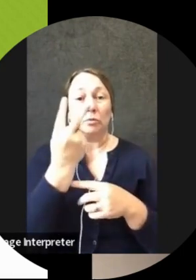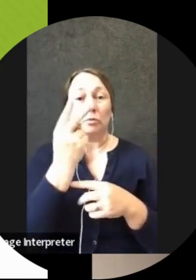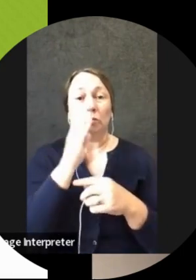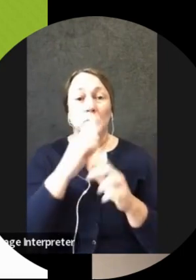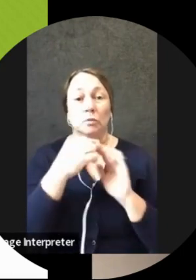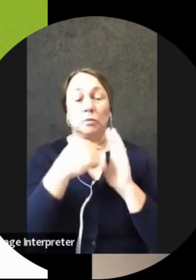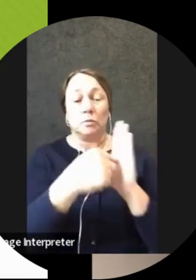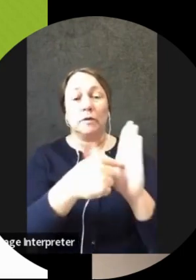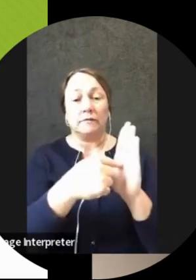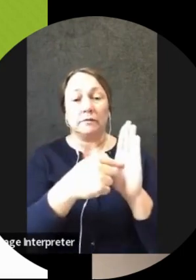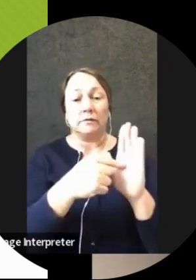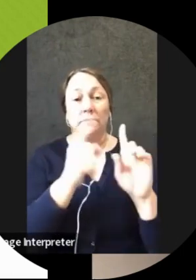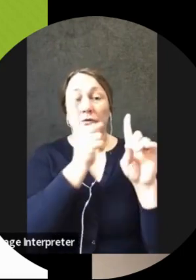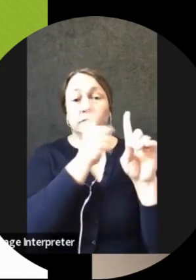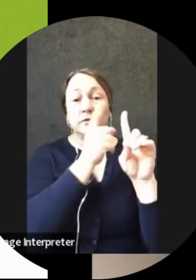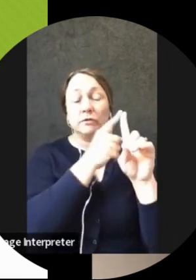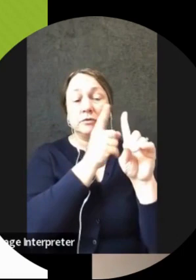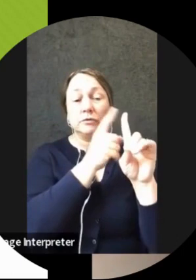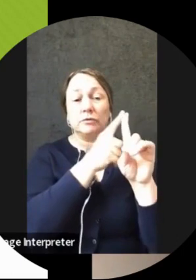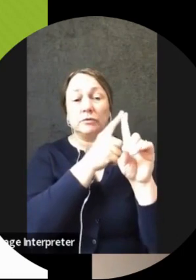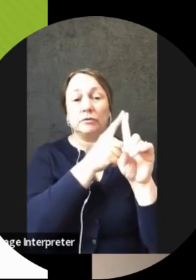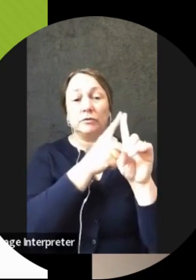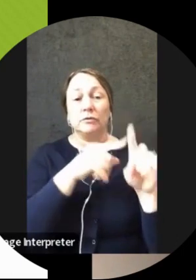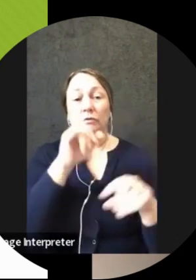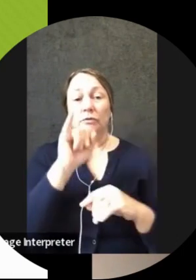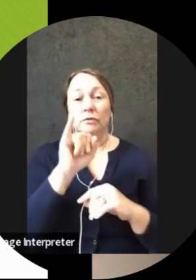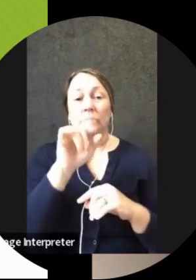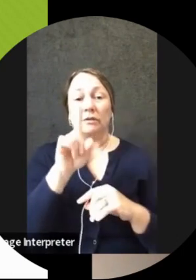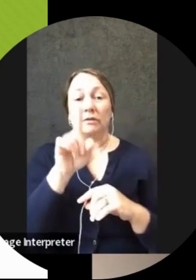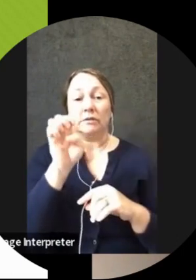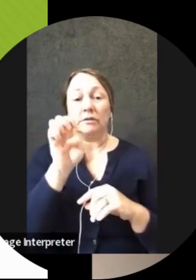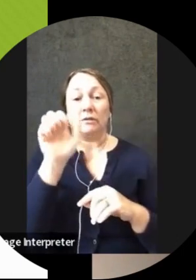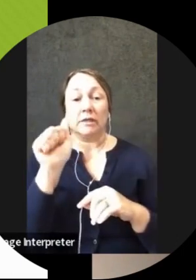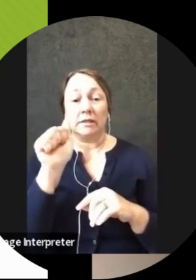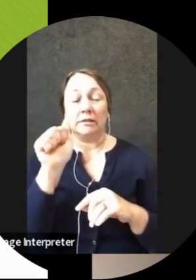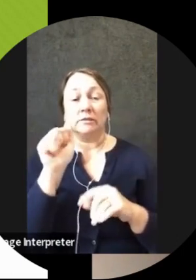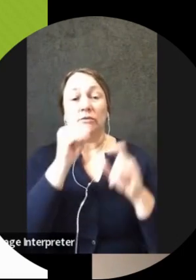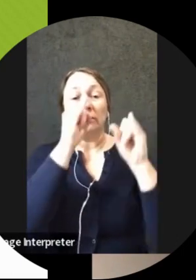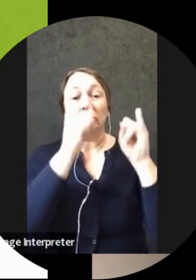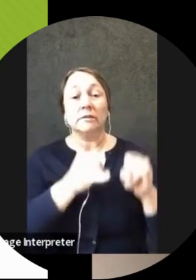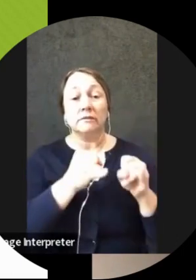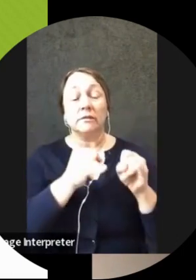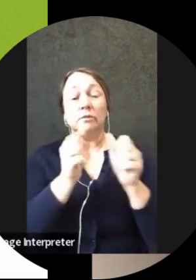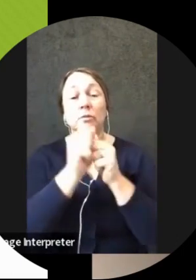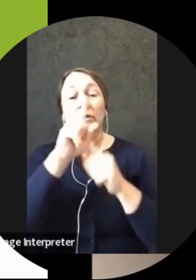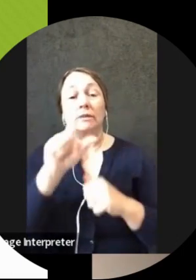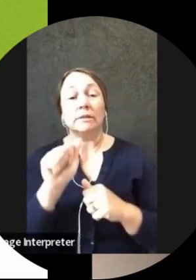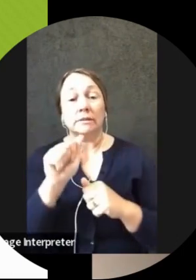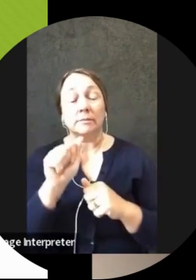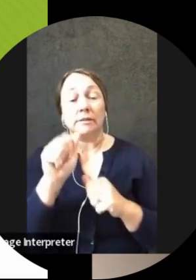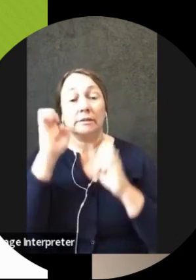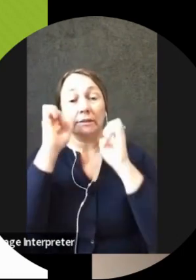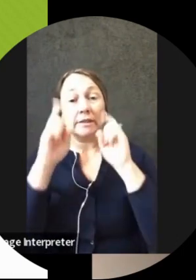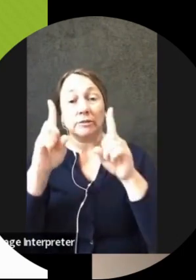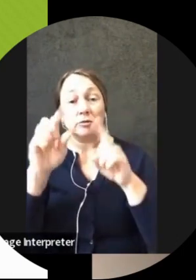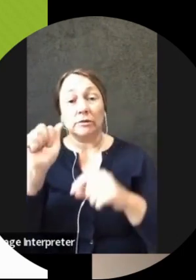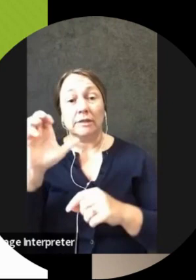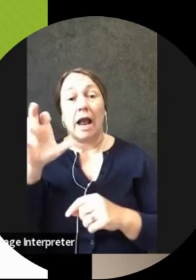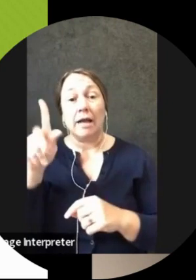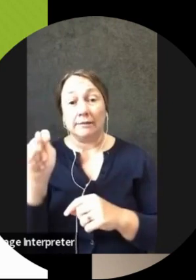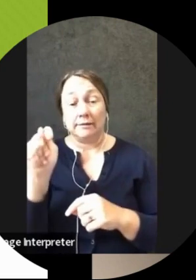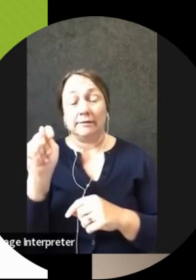today. The first is the IDEA, or the Individuals with Disabilities Education Act, and